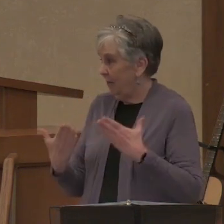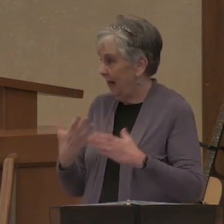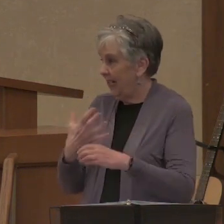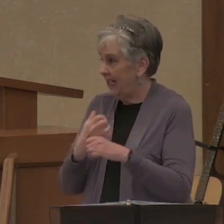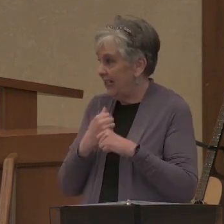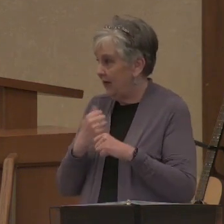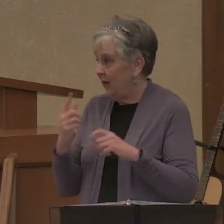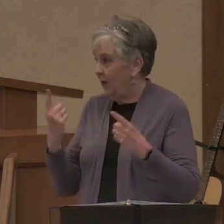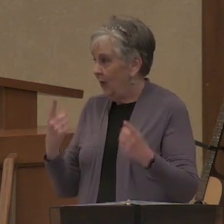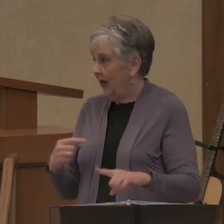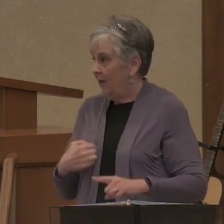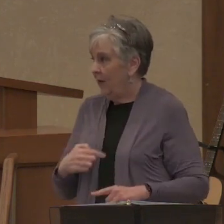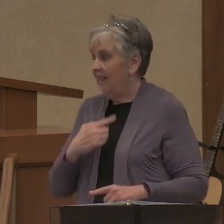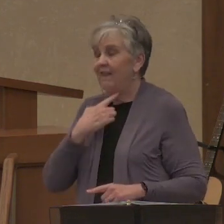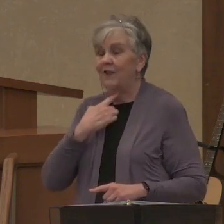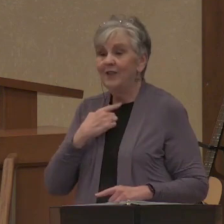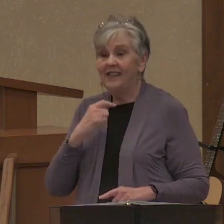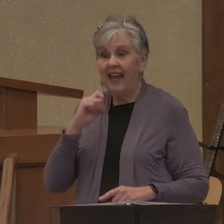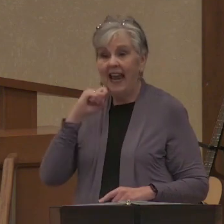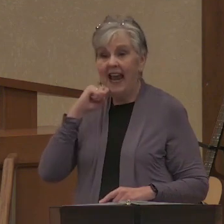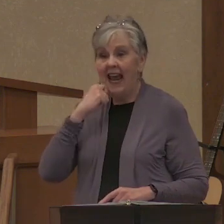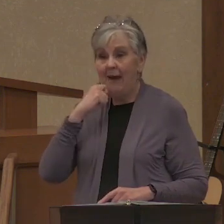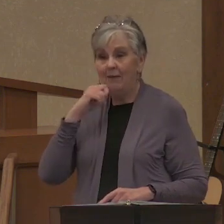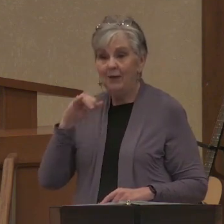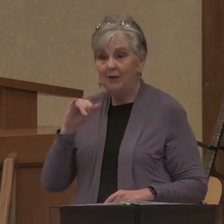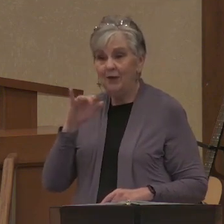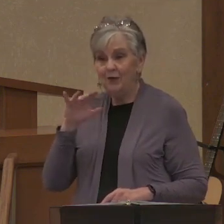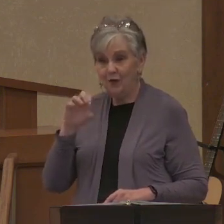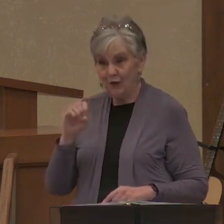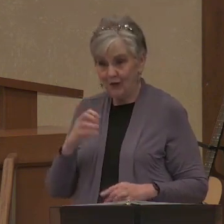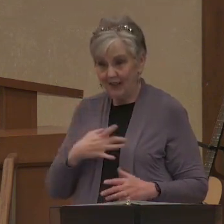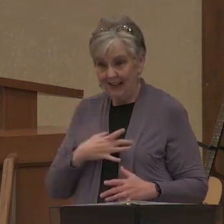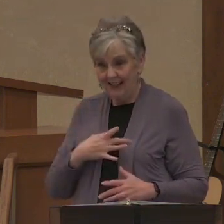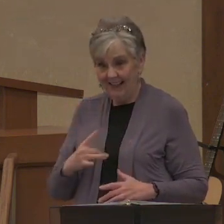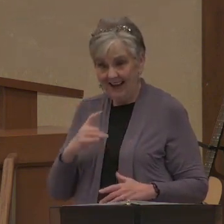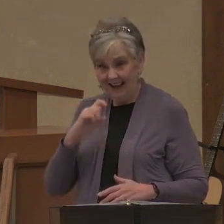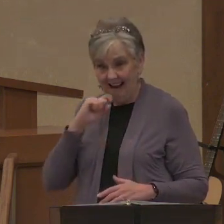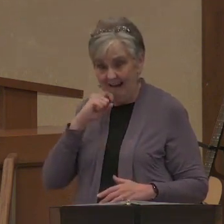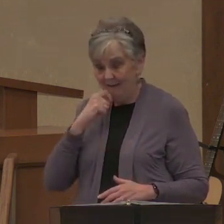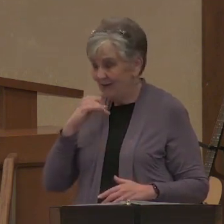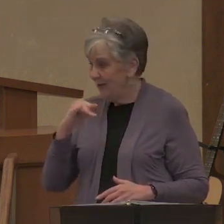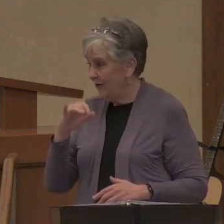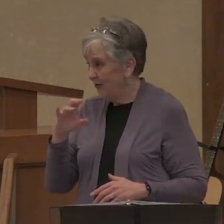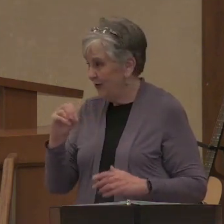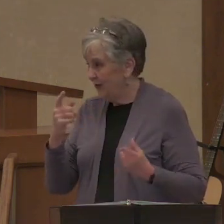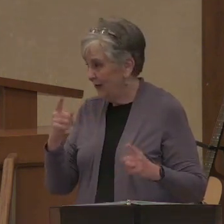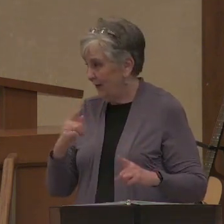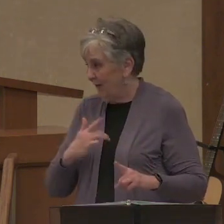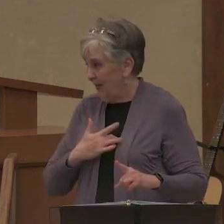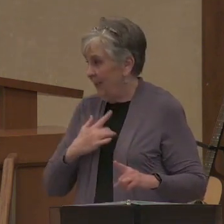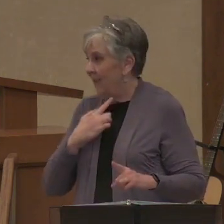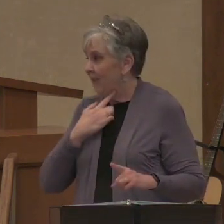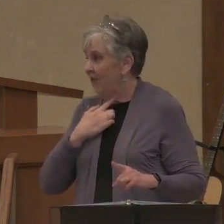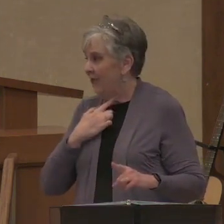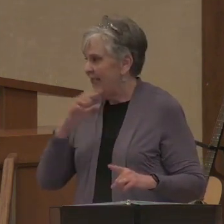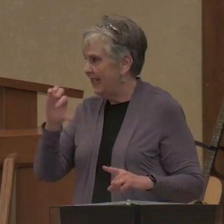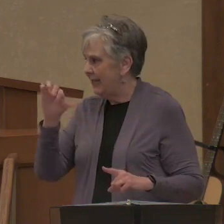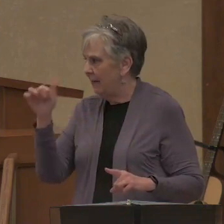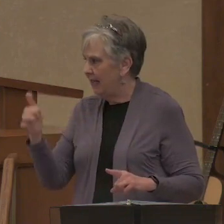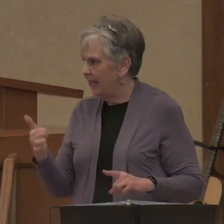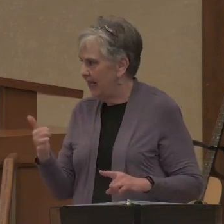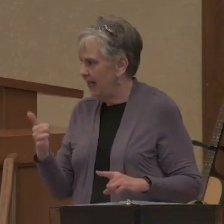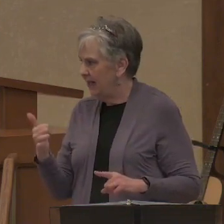Apple juice. How many of you like to drink juices when you're thirsty? Yeah. All right. Here's something